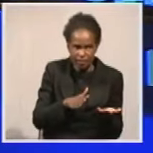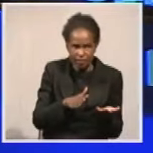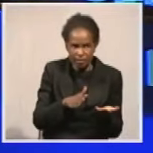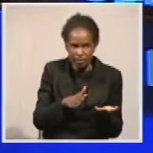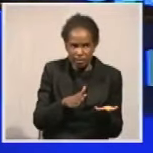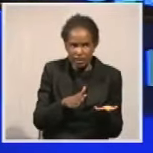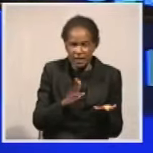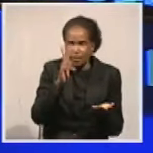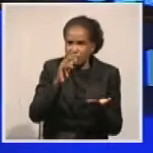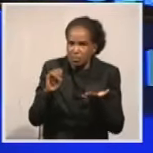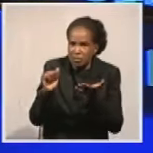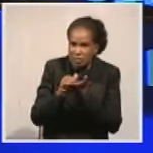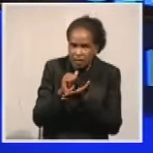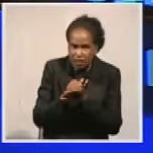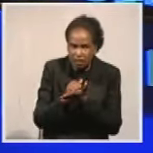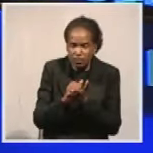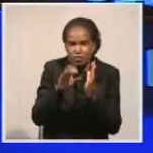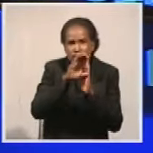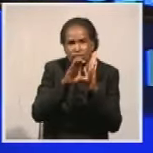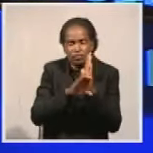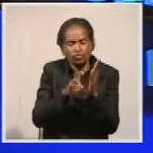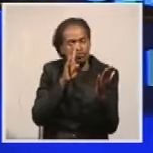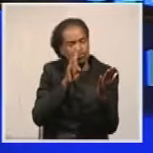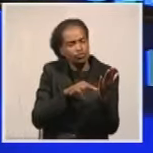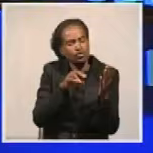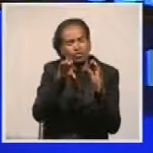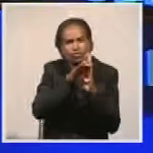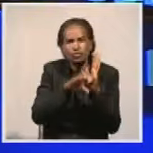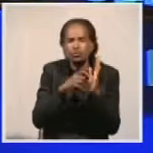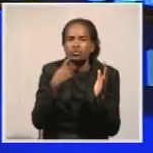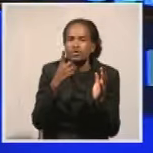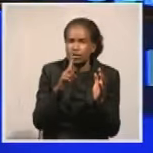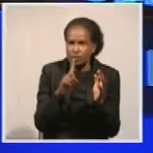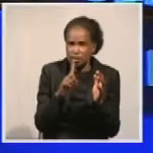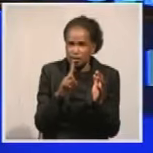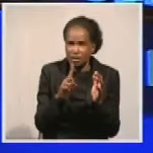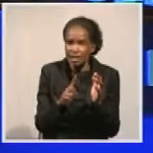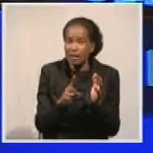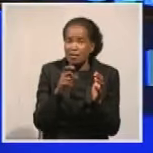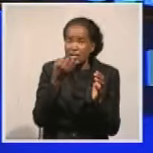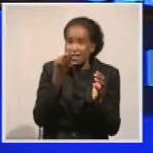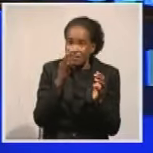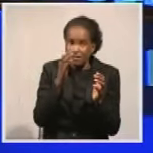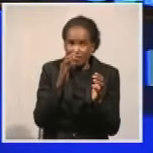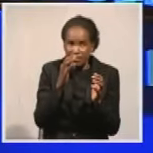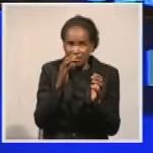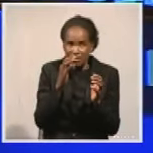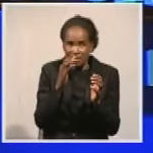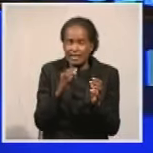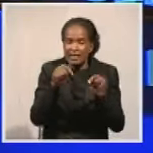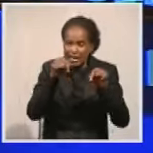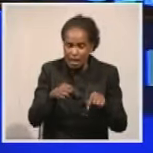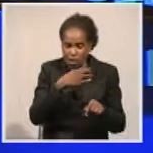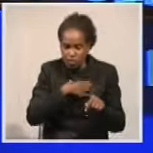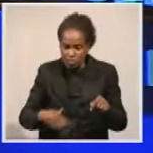People rush to the constitution because that is the guiding principle. To say what must we